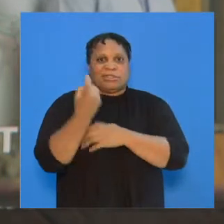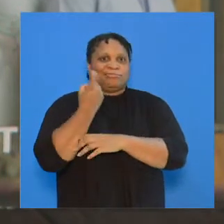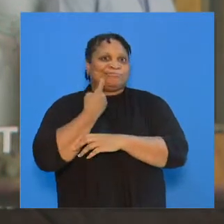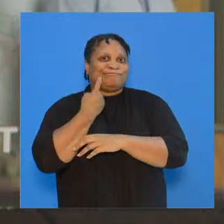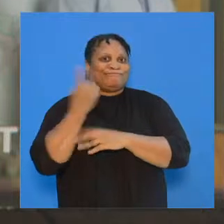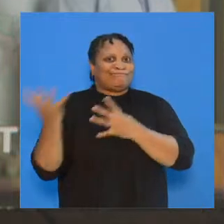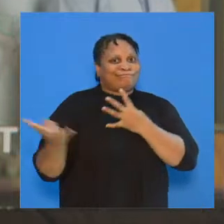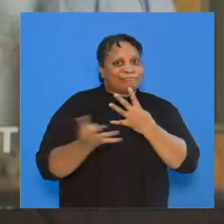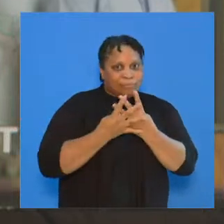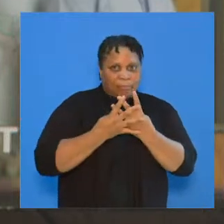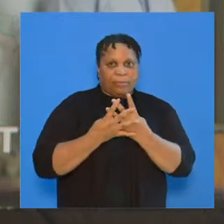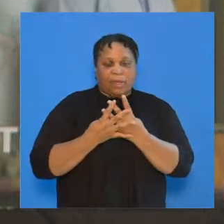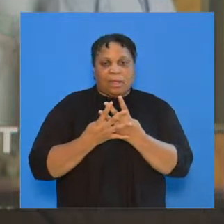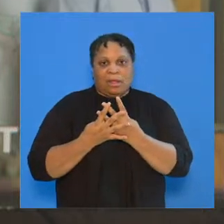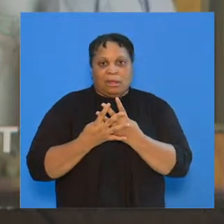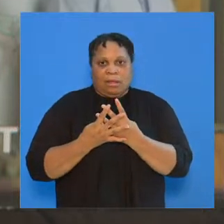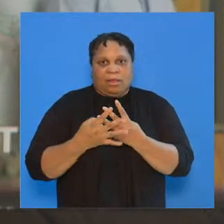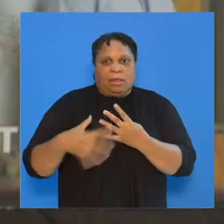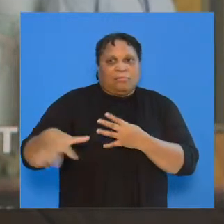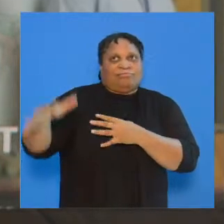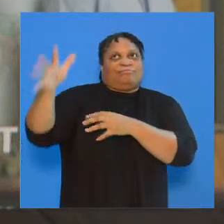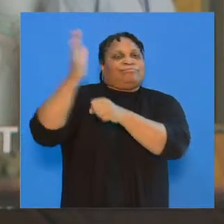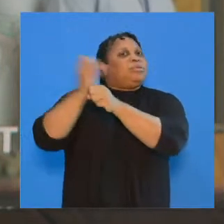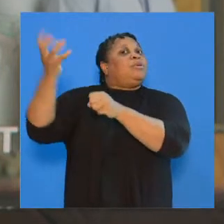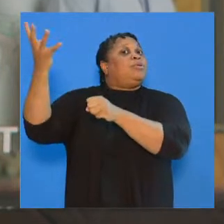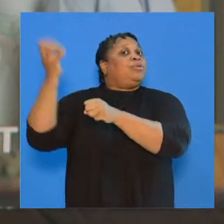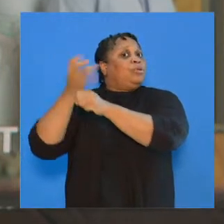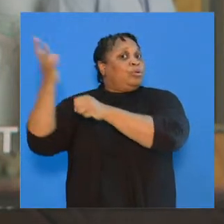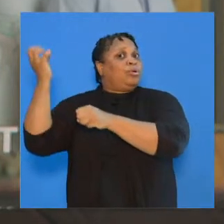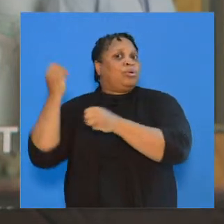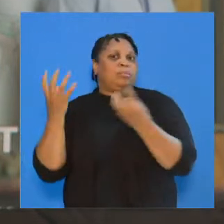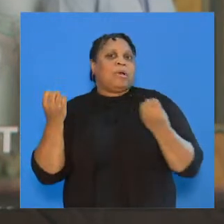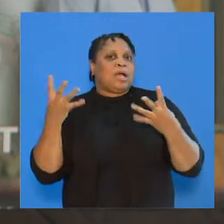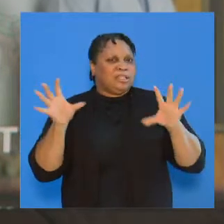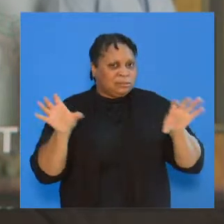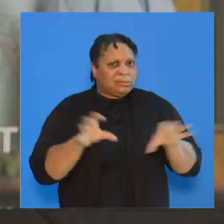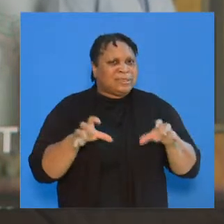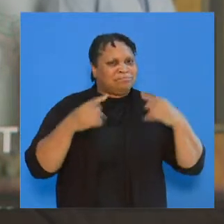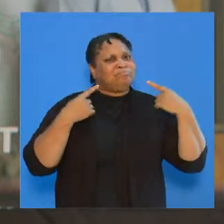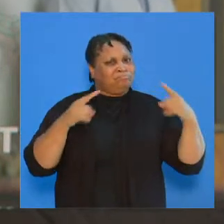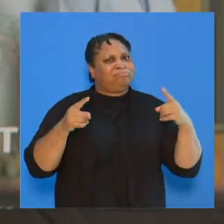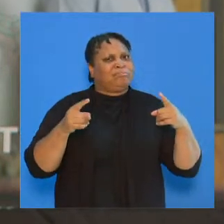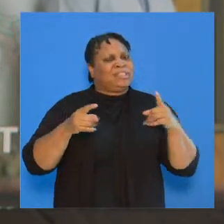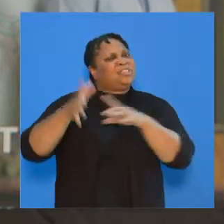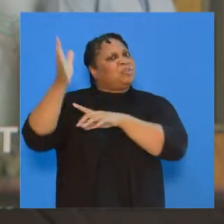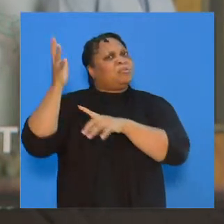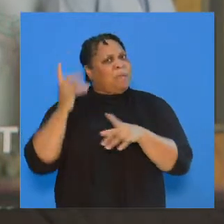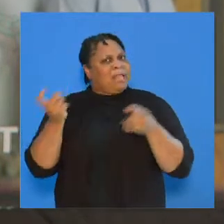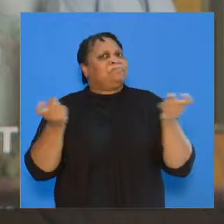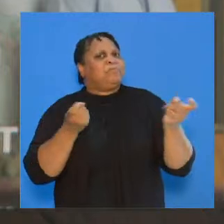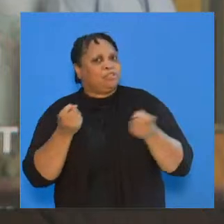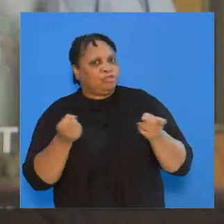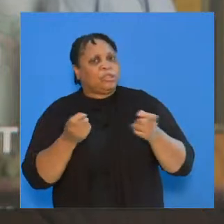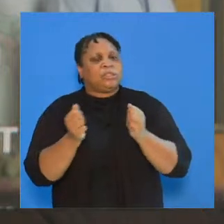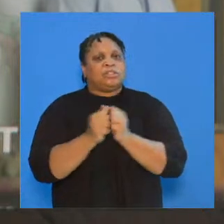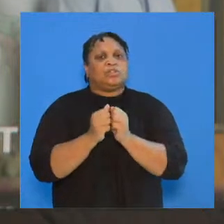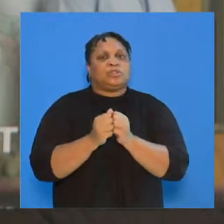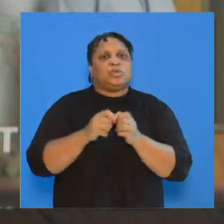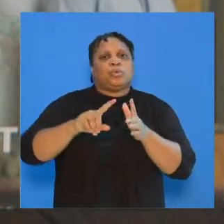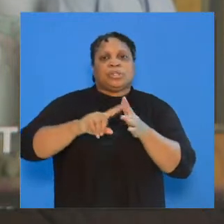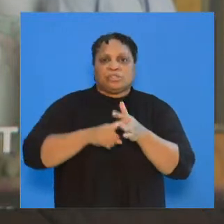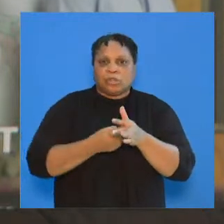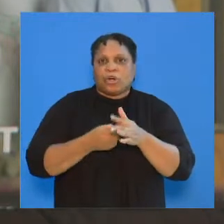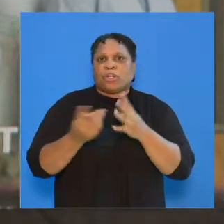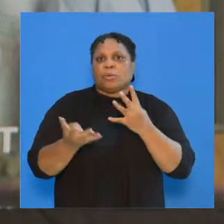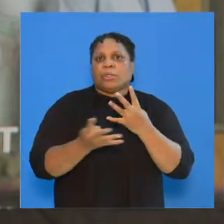bars. And while over the years much has been done by successive administrations, starting with the alternative to